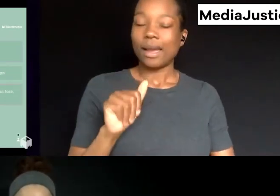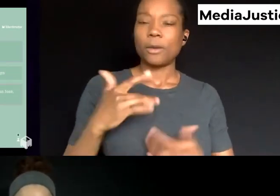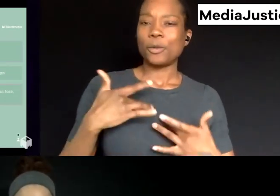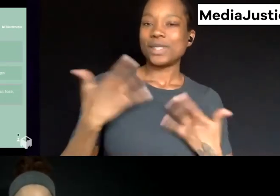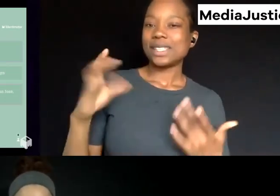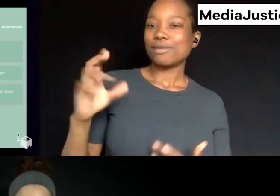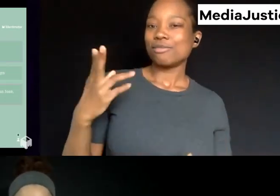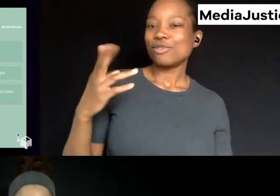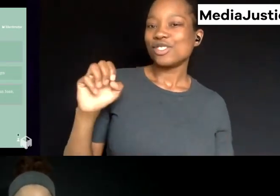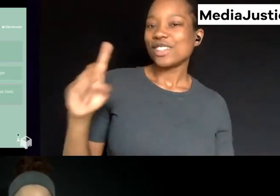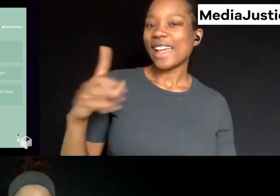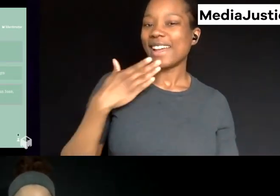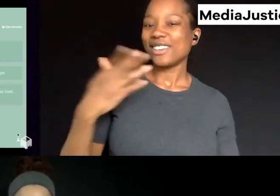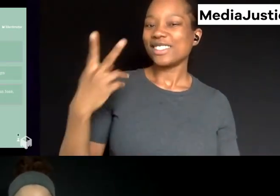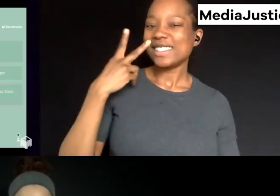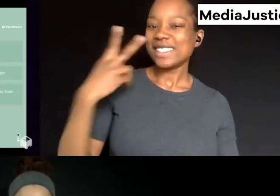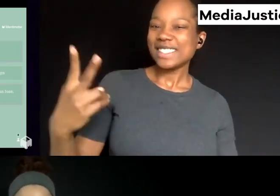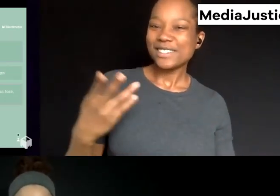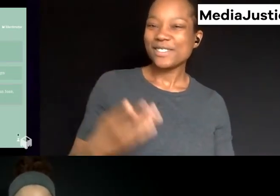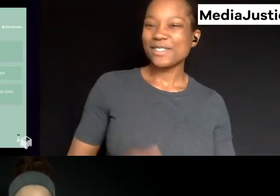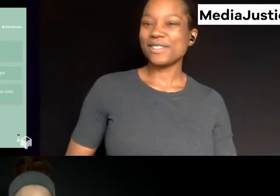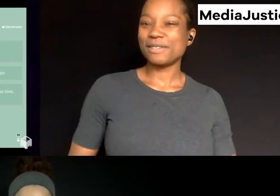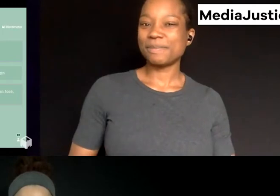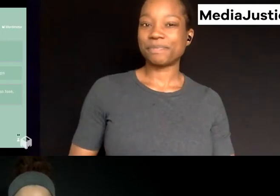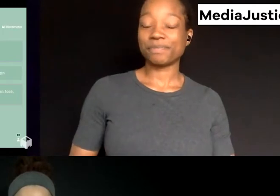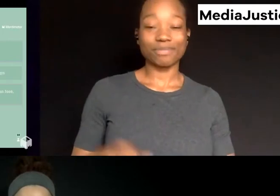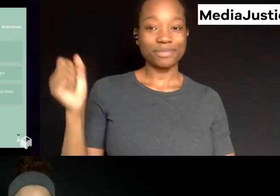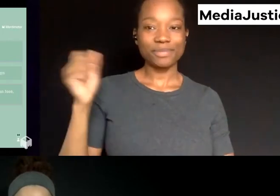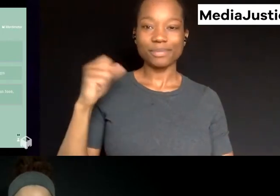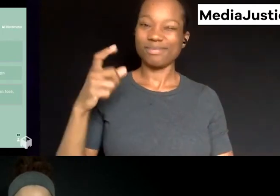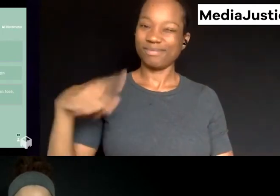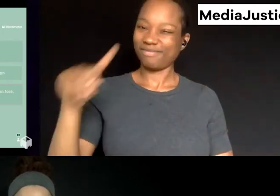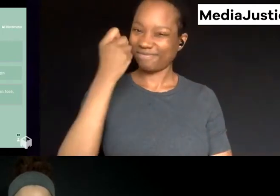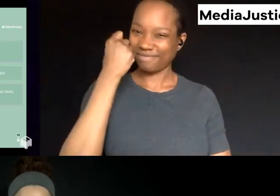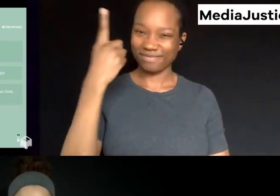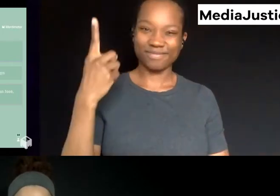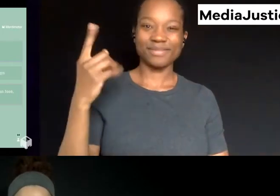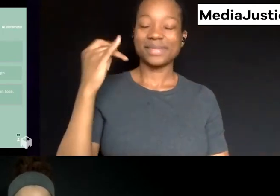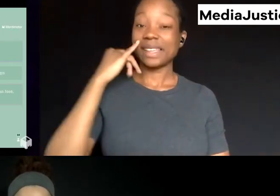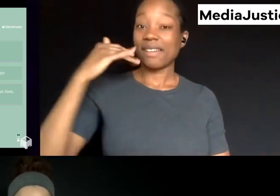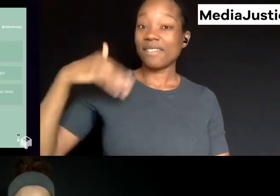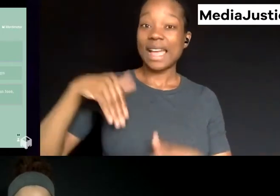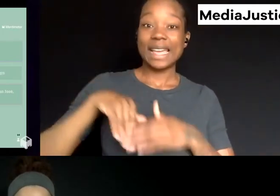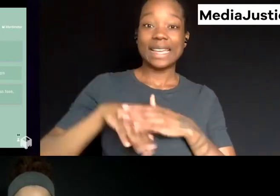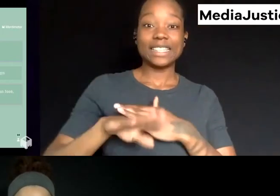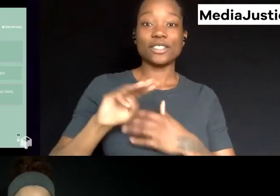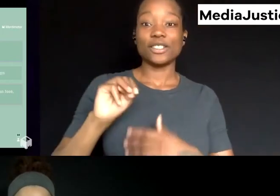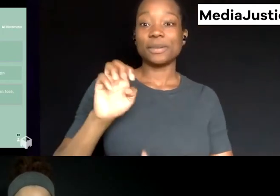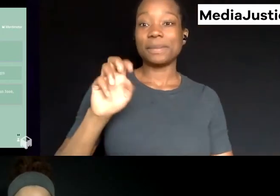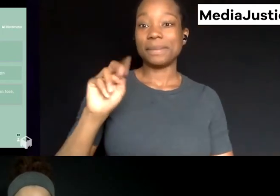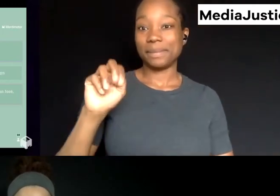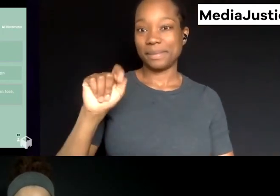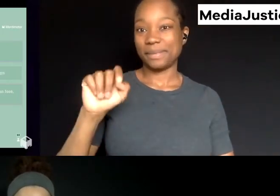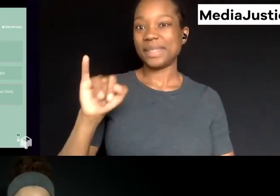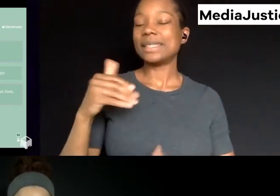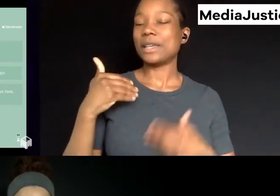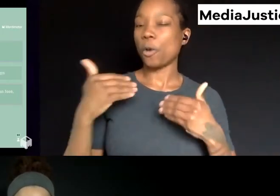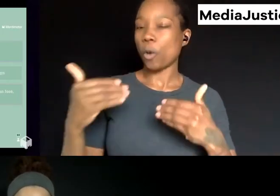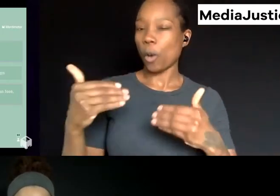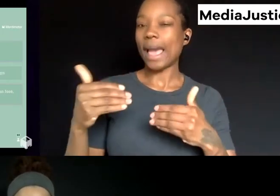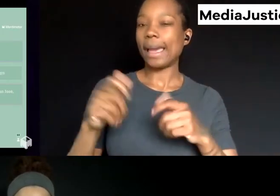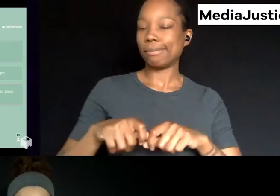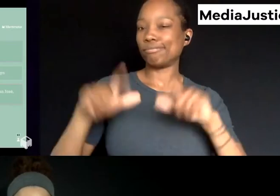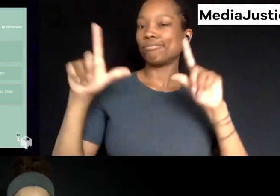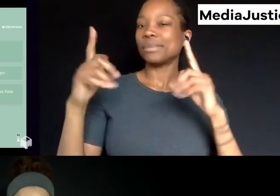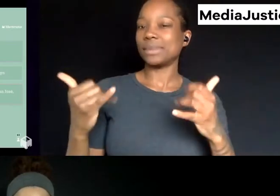you. So yeah, y'all are getting the hang of it. So if you haven't gotten to Menti, go ahead and jump in there. Put in your name,